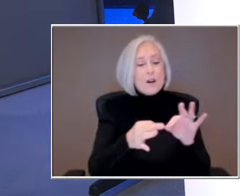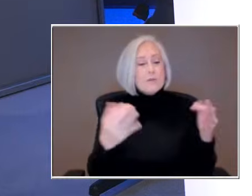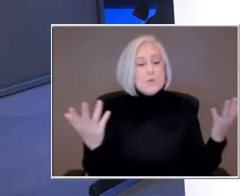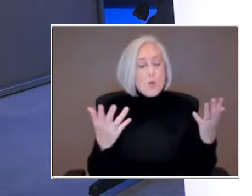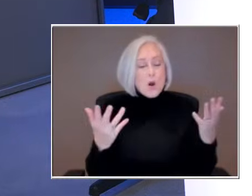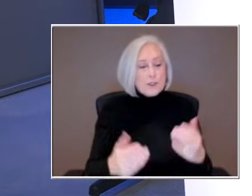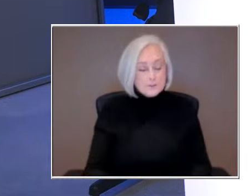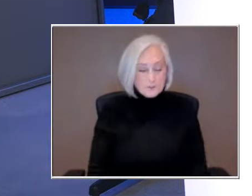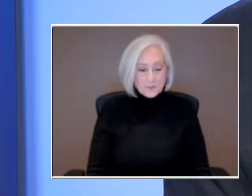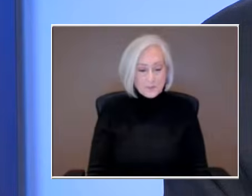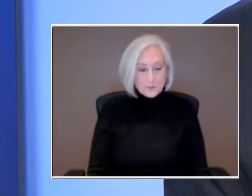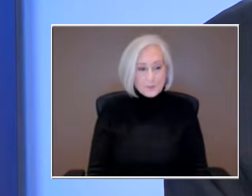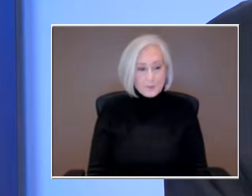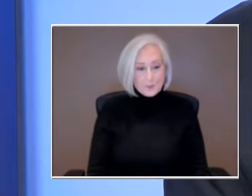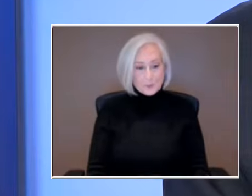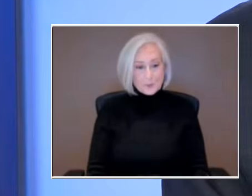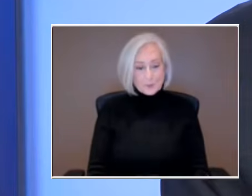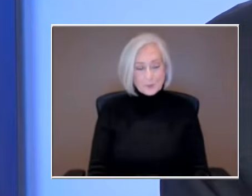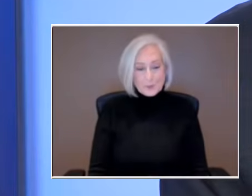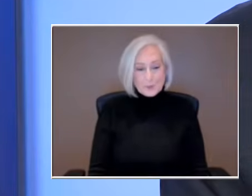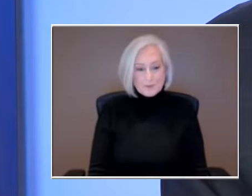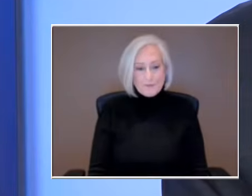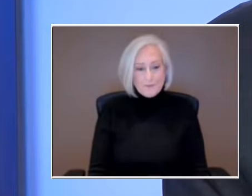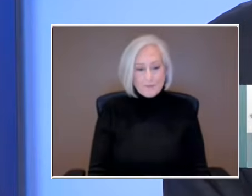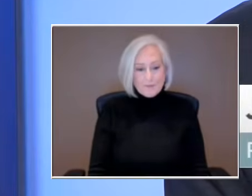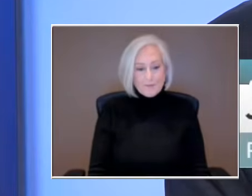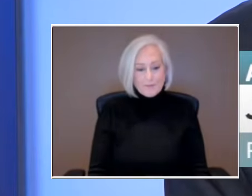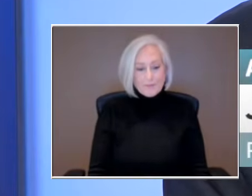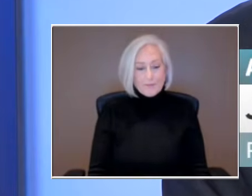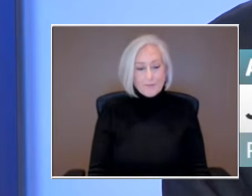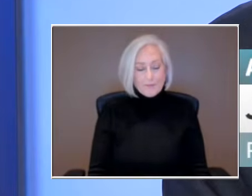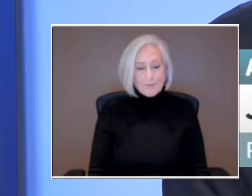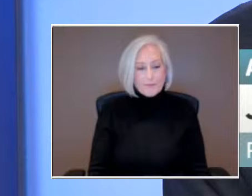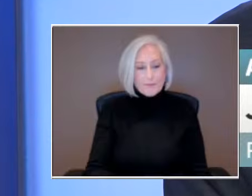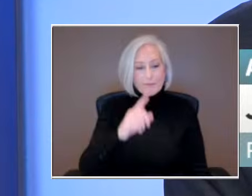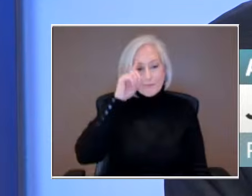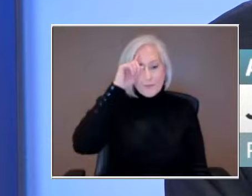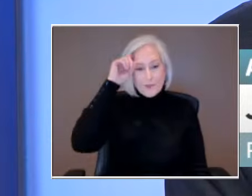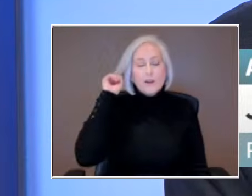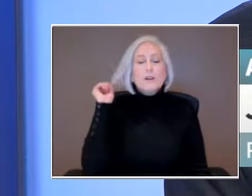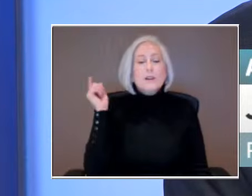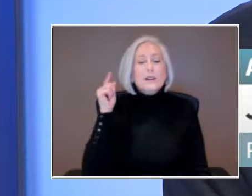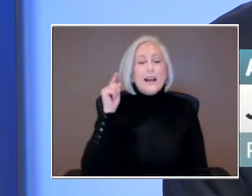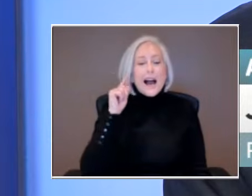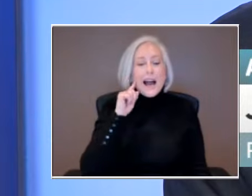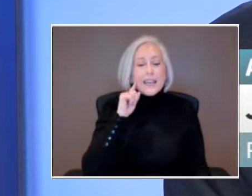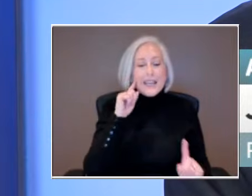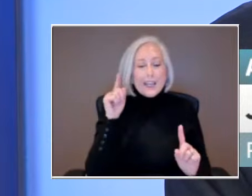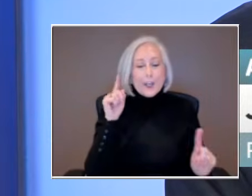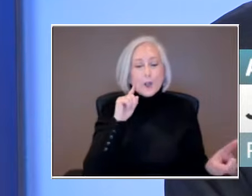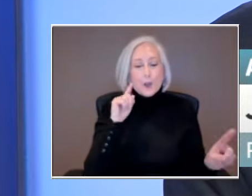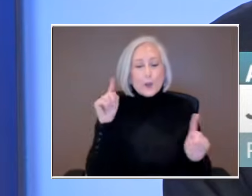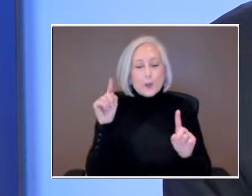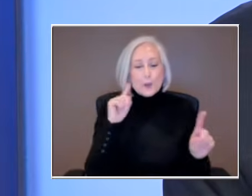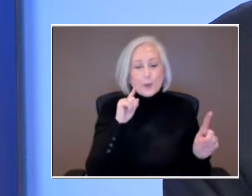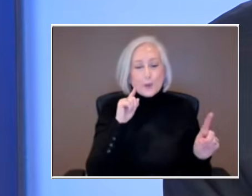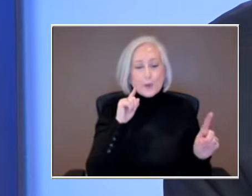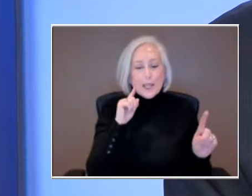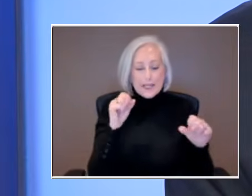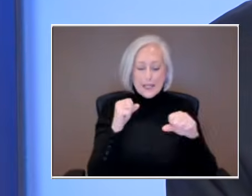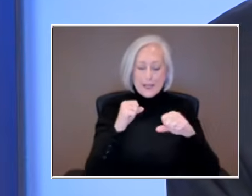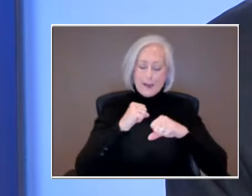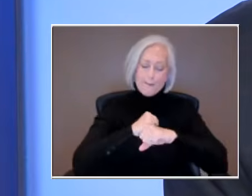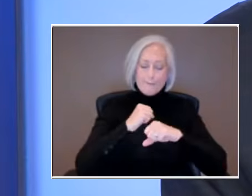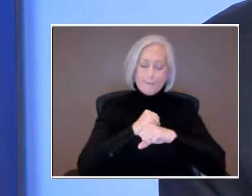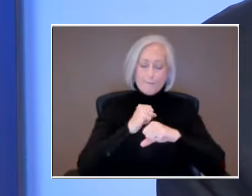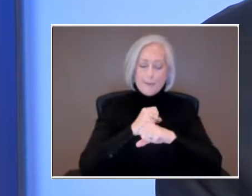So I hear the fight, like, oh, thinking of kind of fighting cancer, and I don't